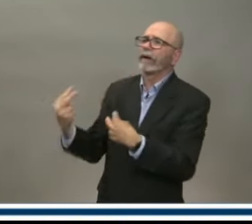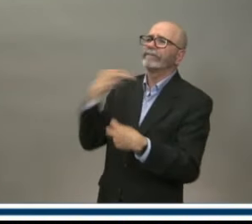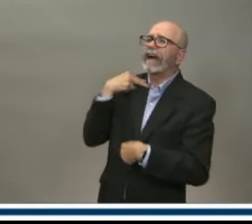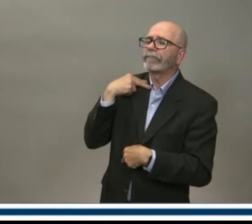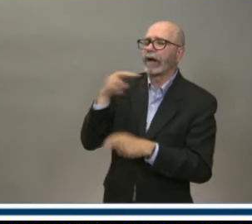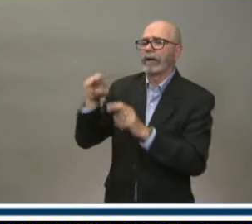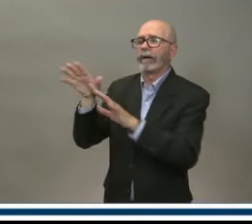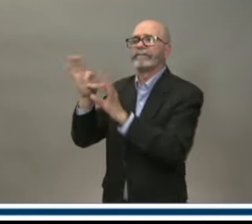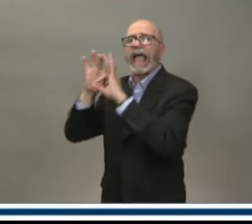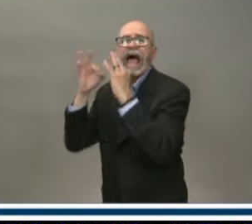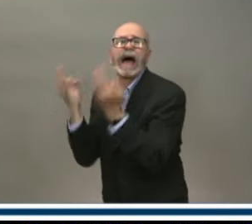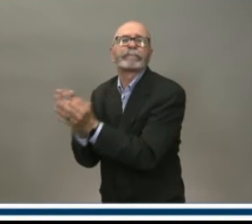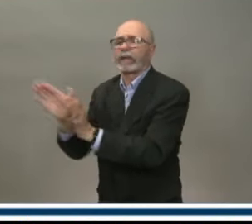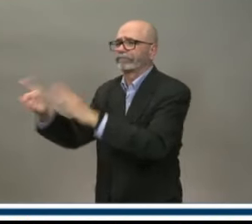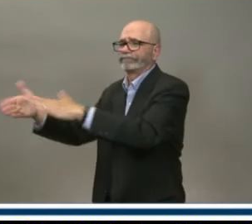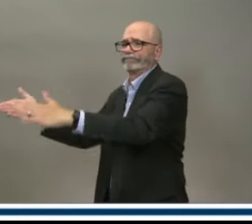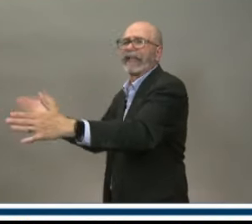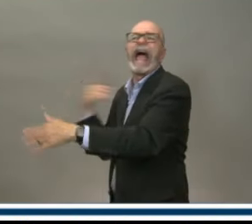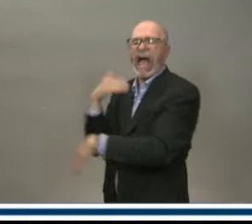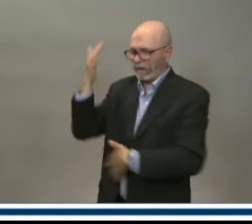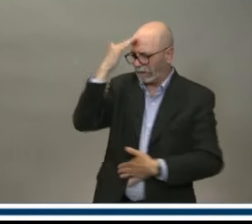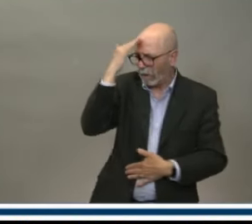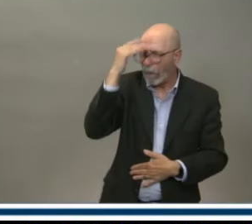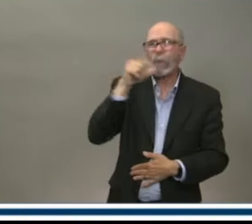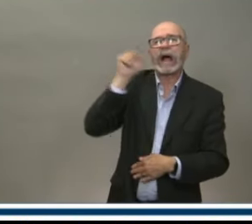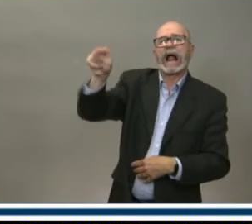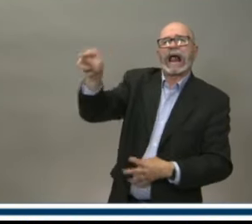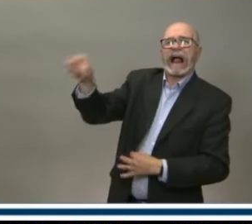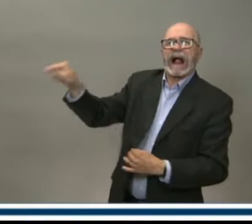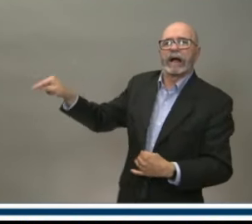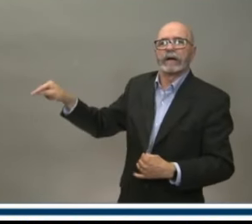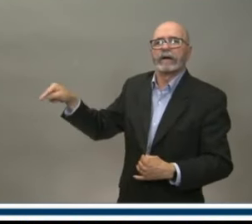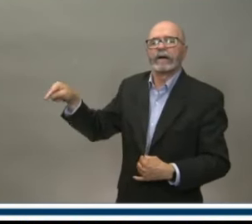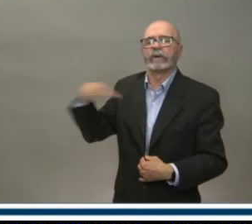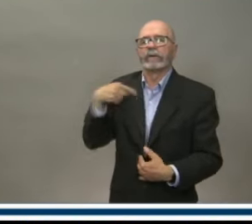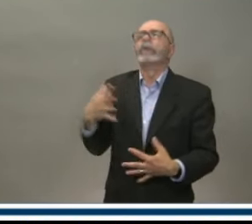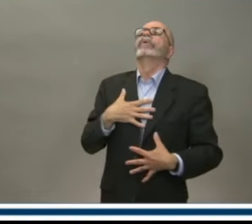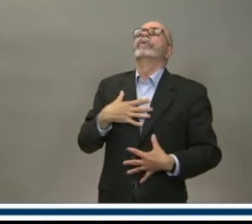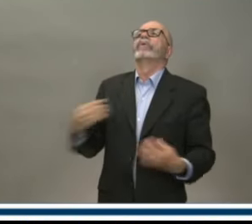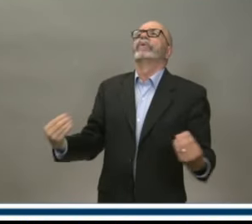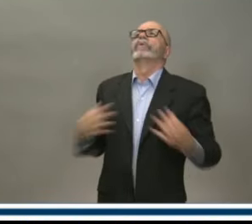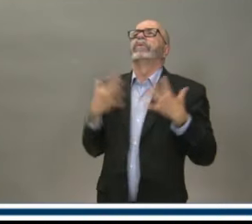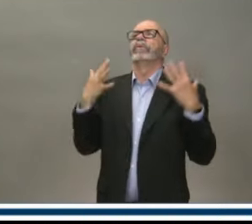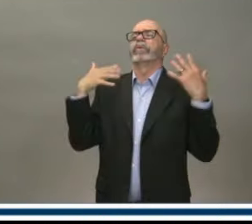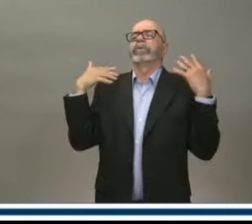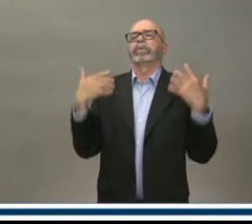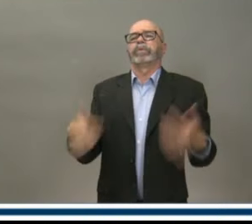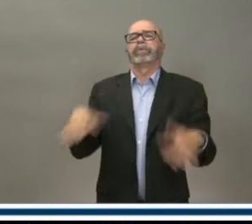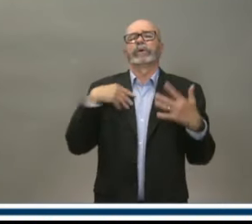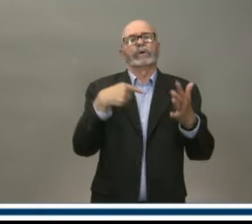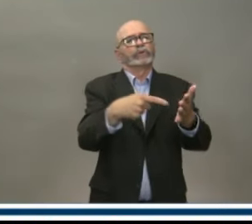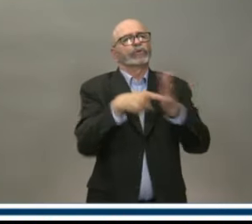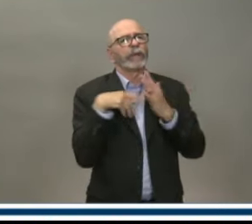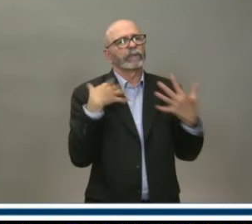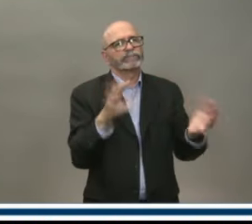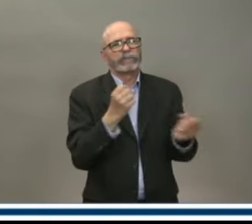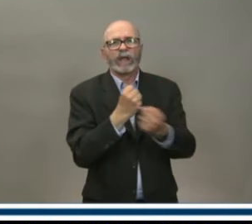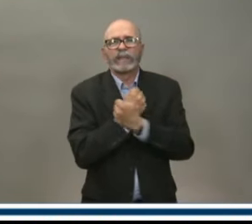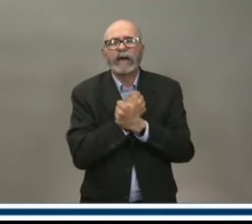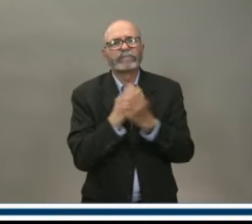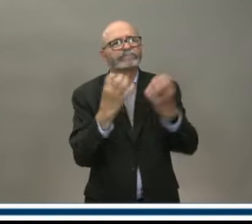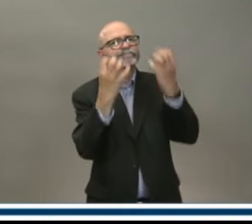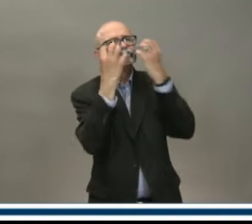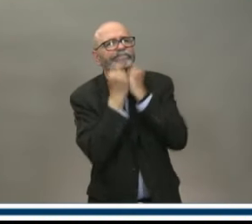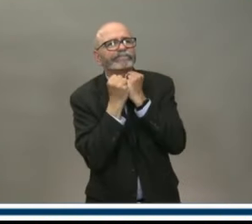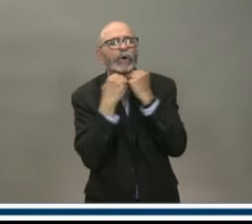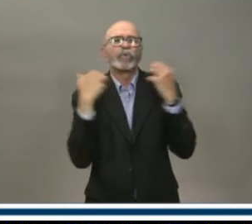and support, and I would ask people to continue to do that in virtual ways that can all keep us safe. Thank you, Dr.